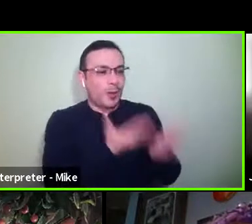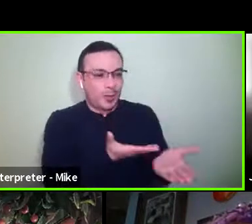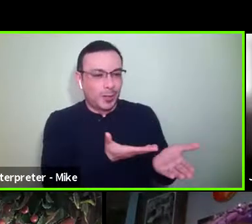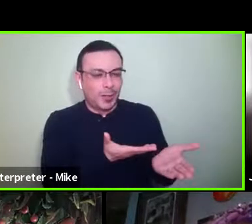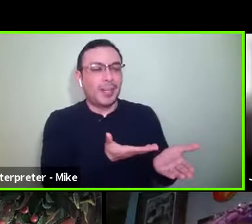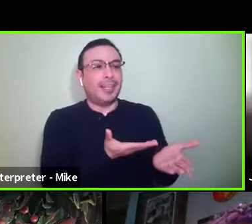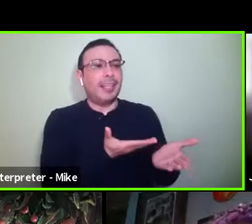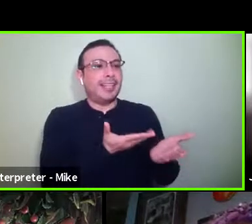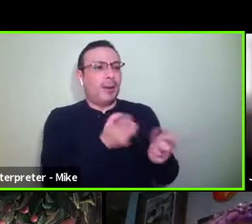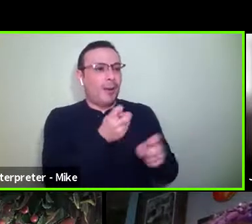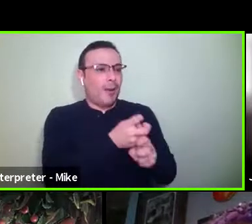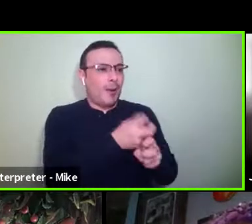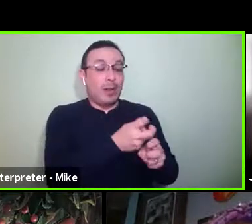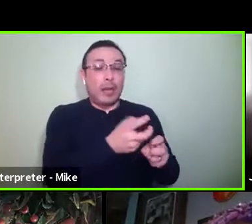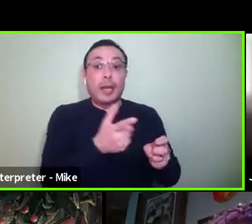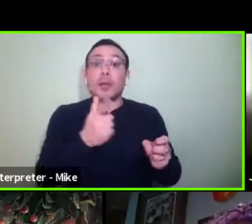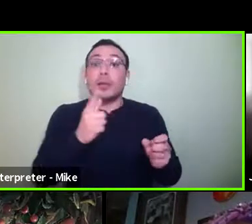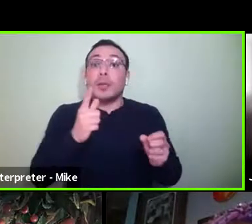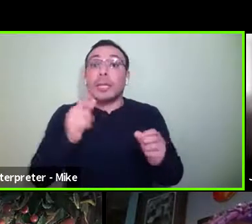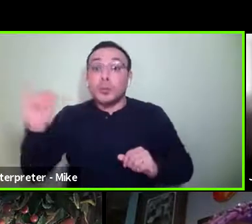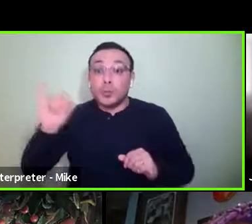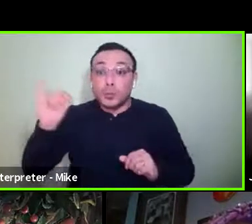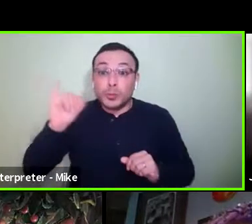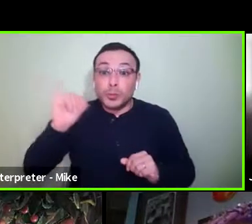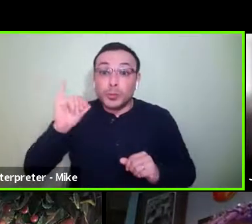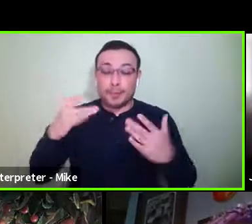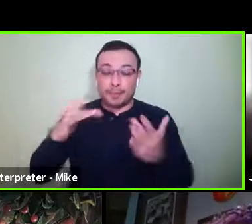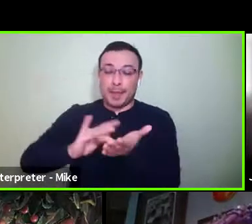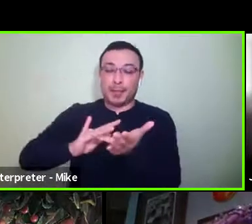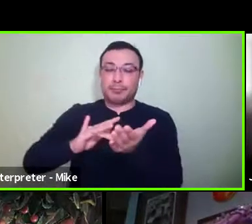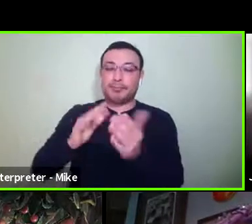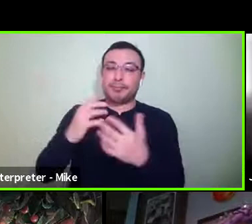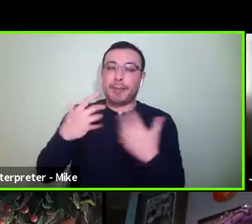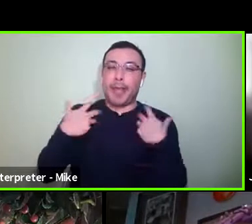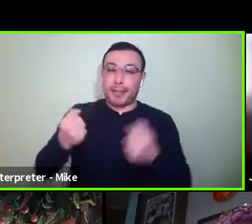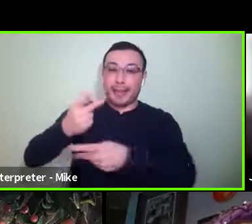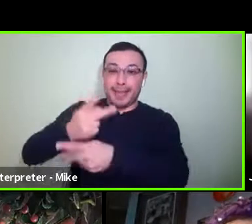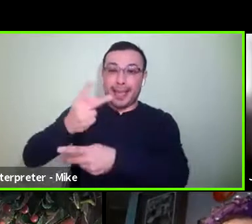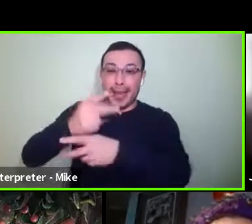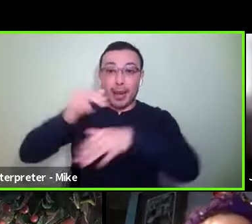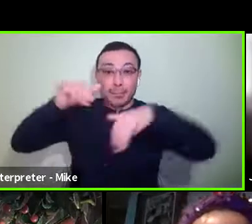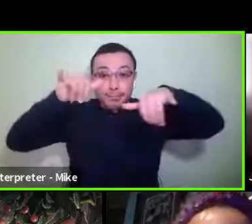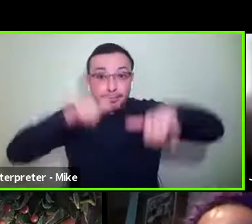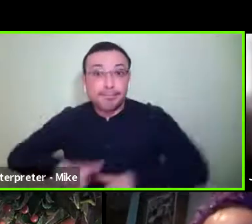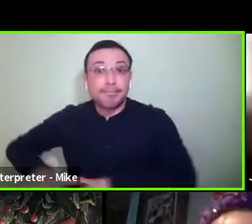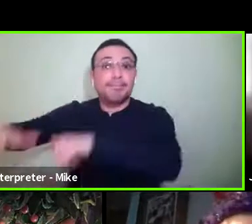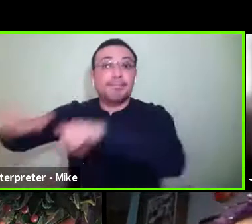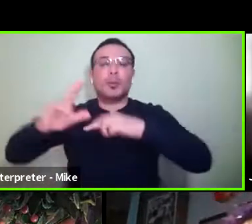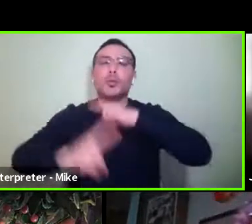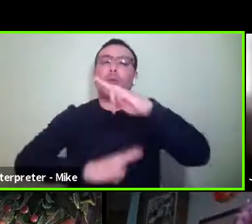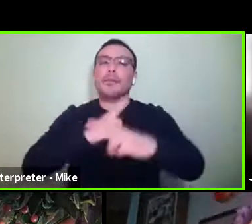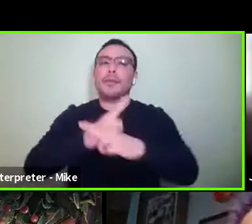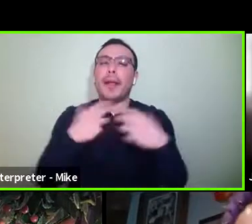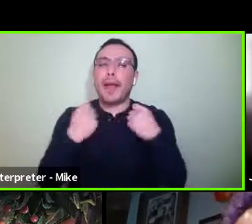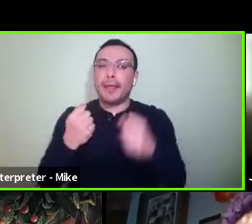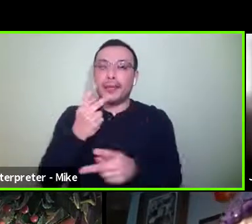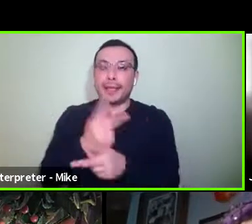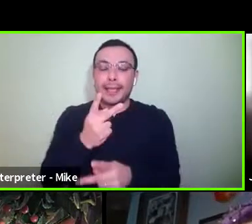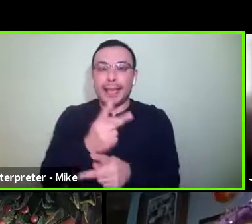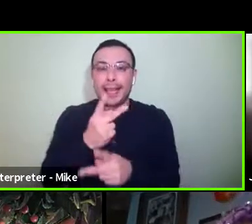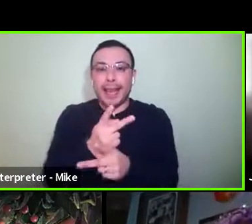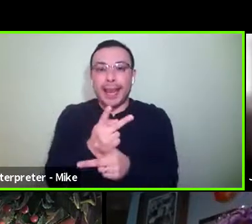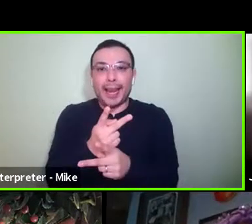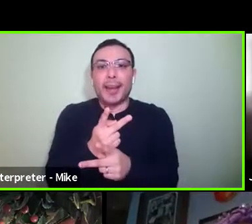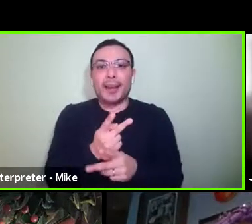referring to the United States in particular as an especially egregious example of a